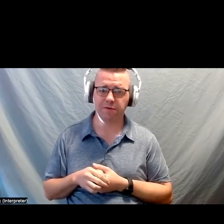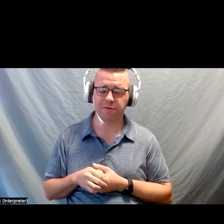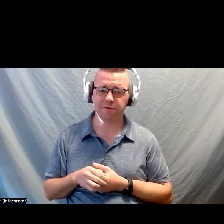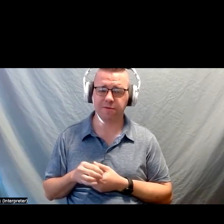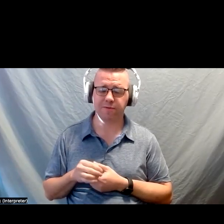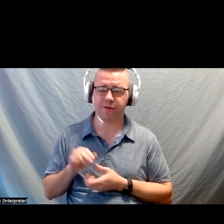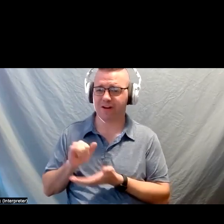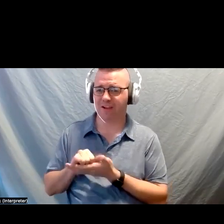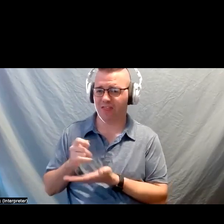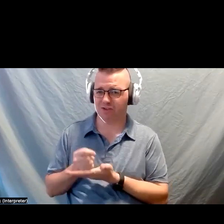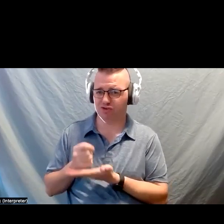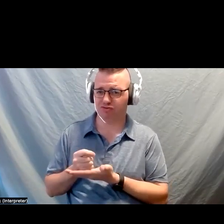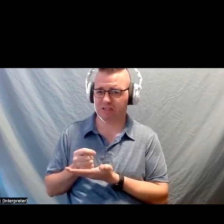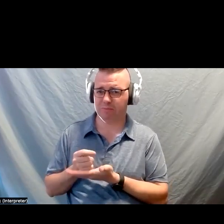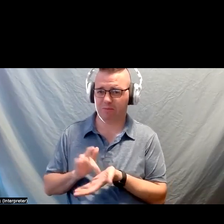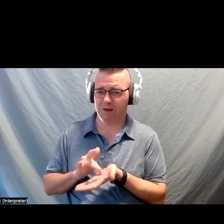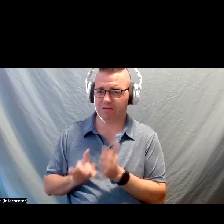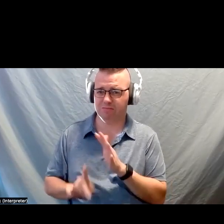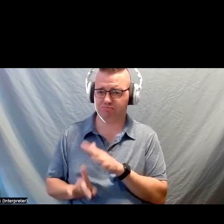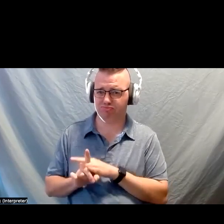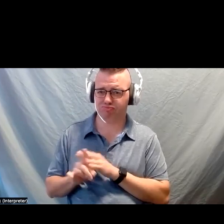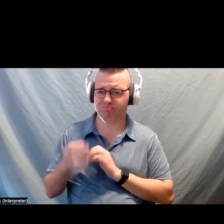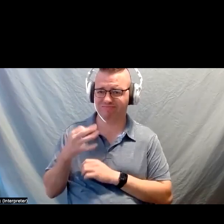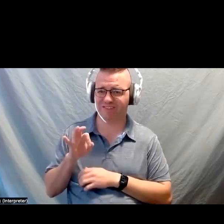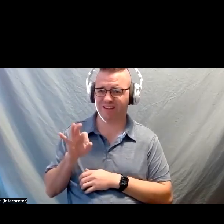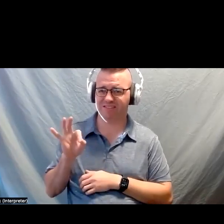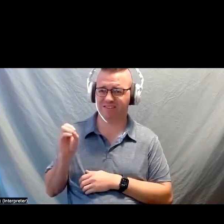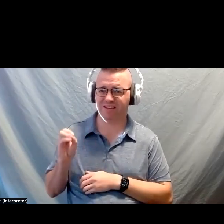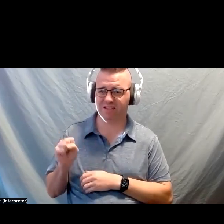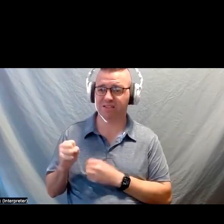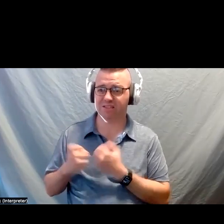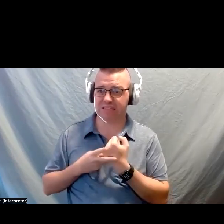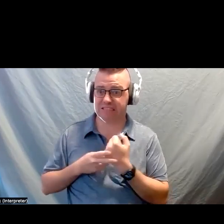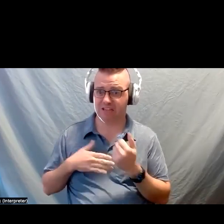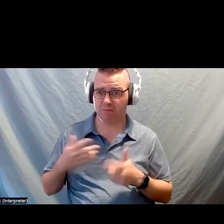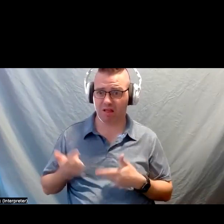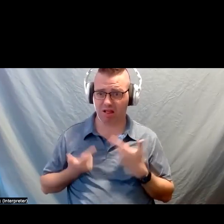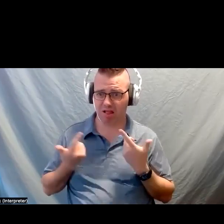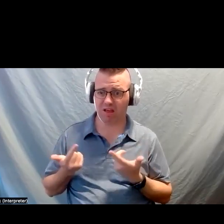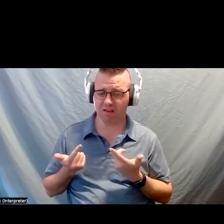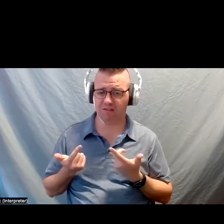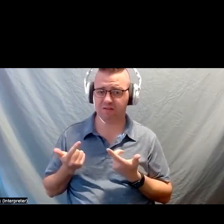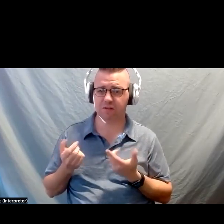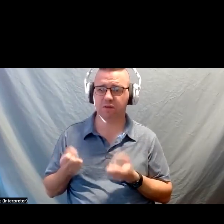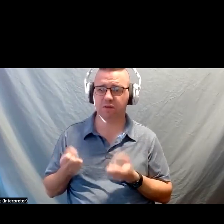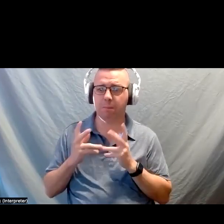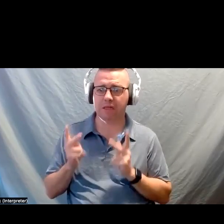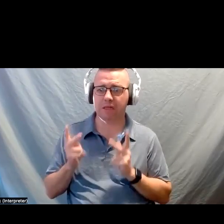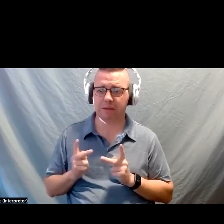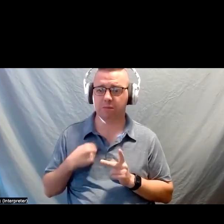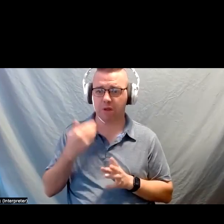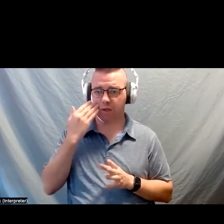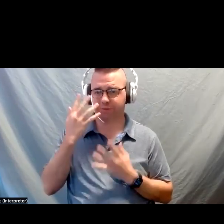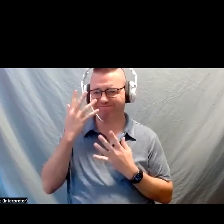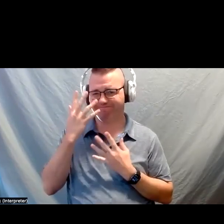the treatment drugs that emerged in the mid-1990s saved my life, whereas so many other people I knew sadly